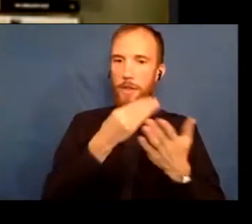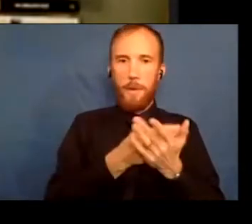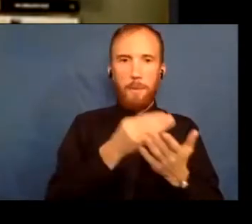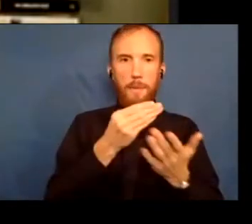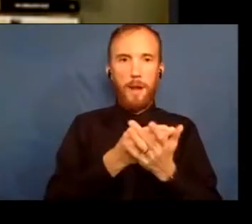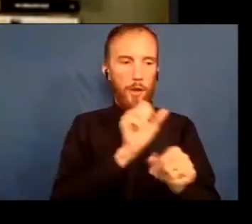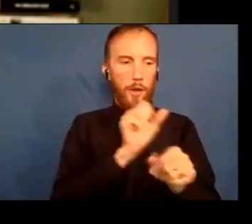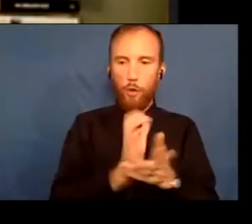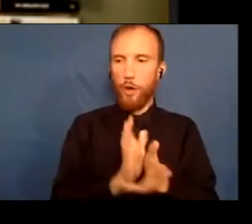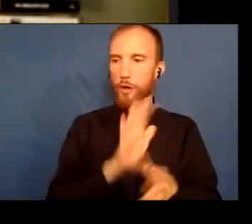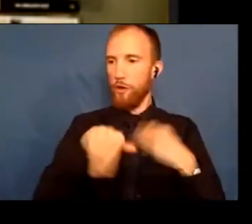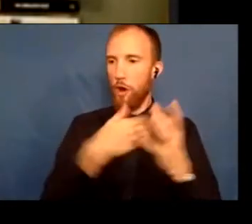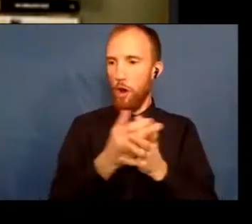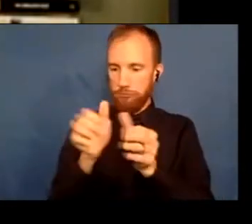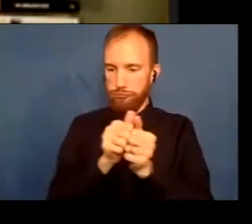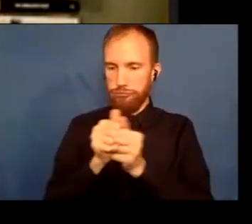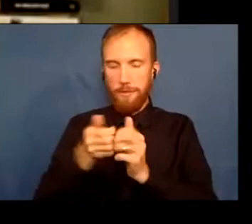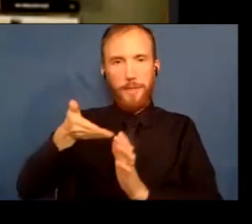working class power.